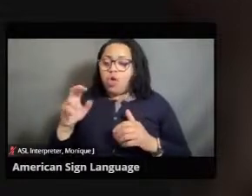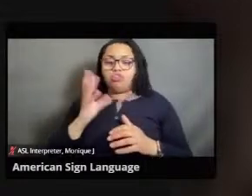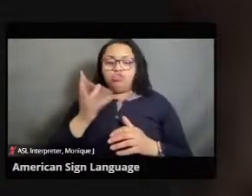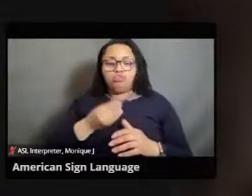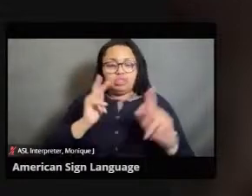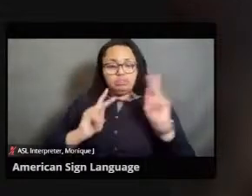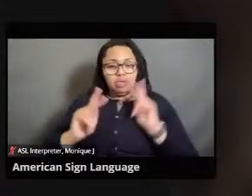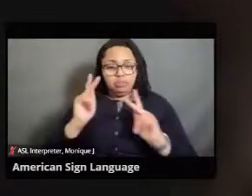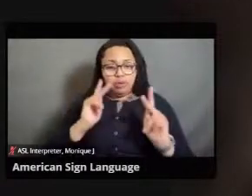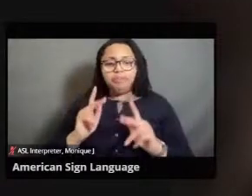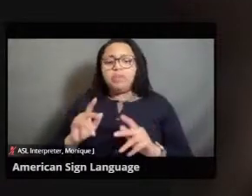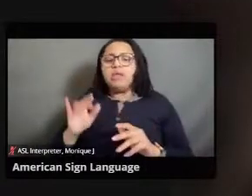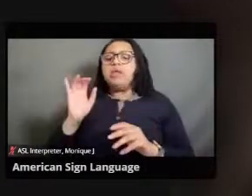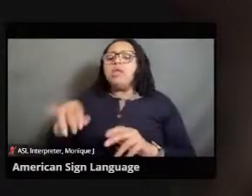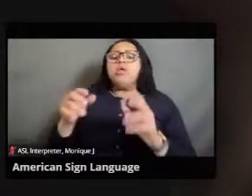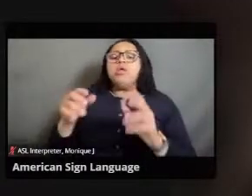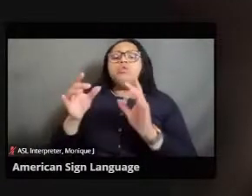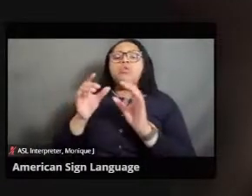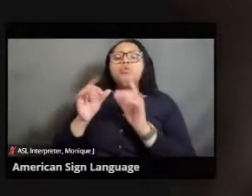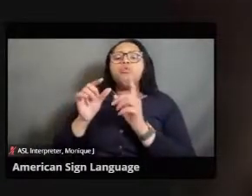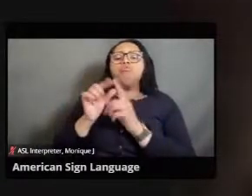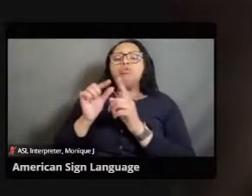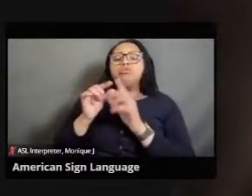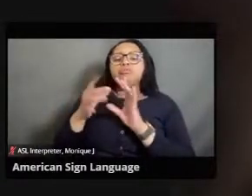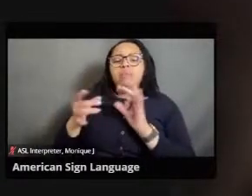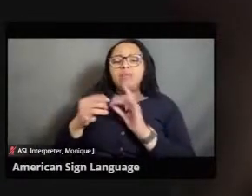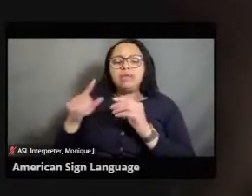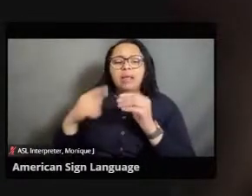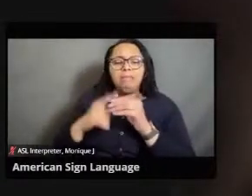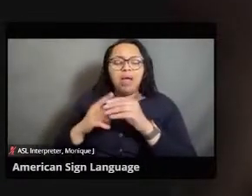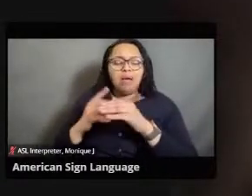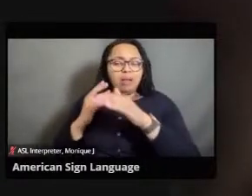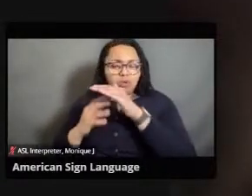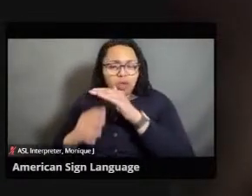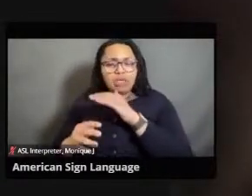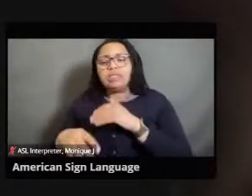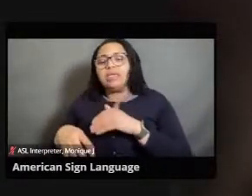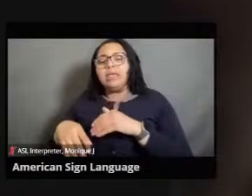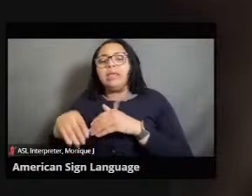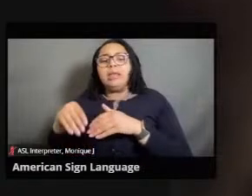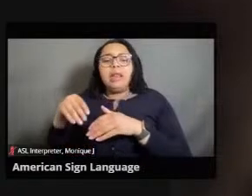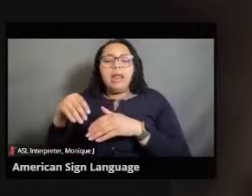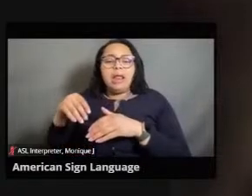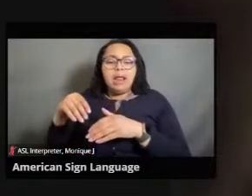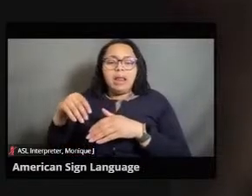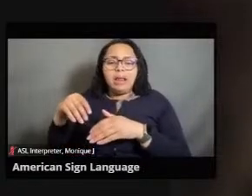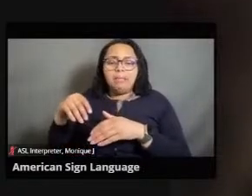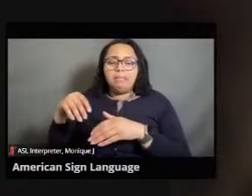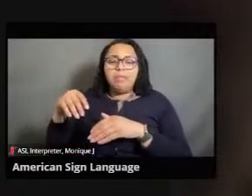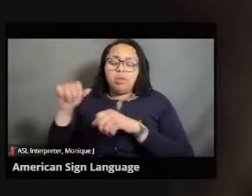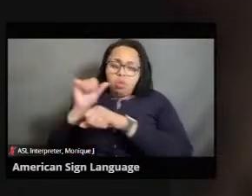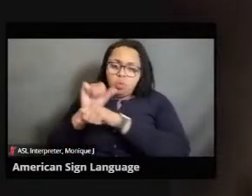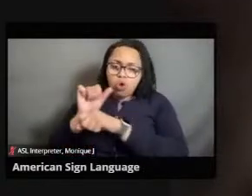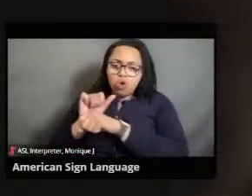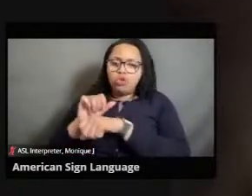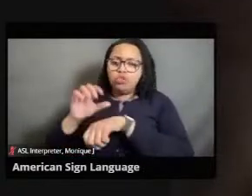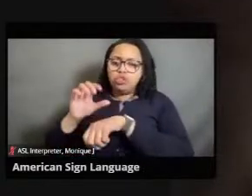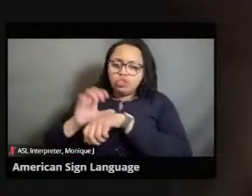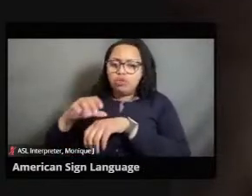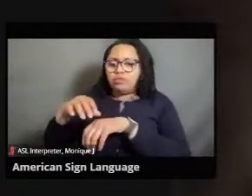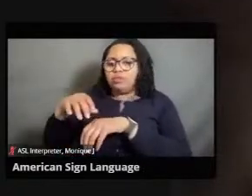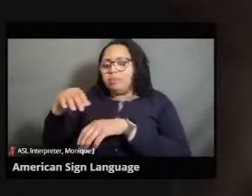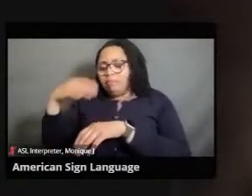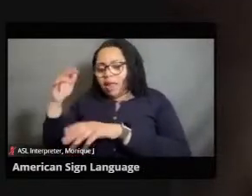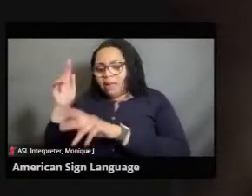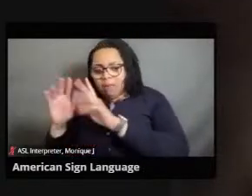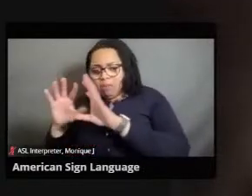bail, defunding police, reimagining public safety, and developing new organizers. When she's not wiping